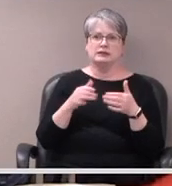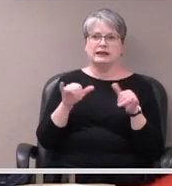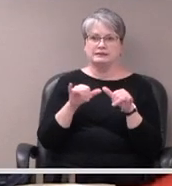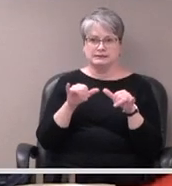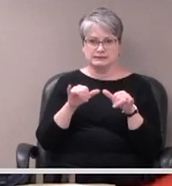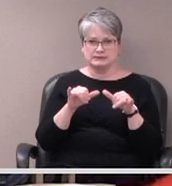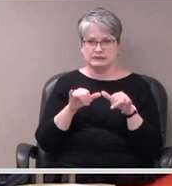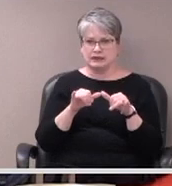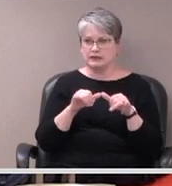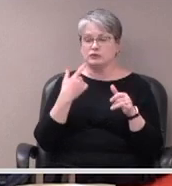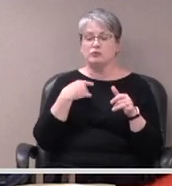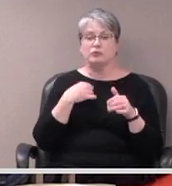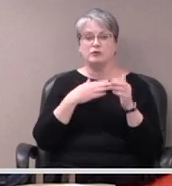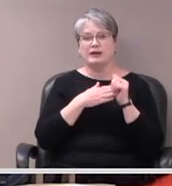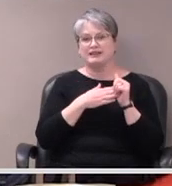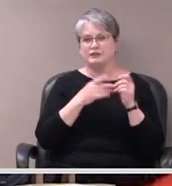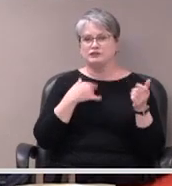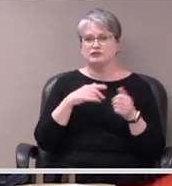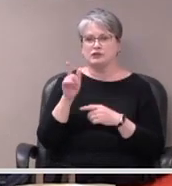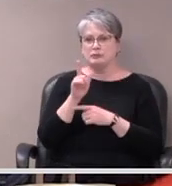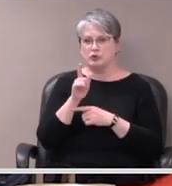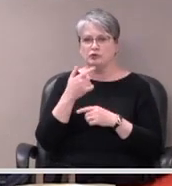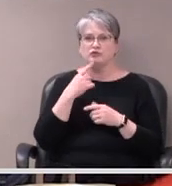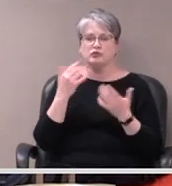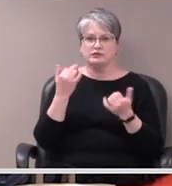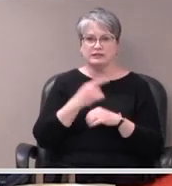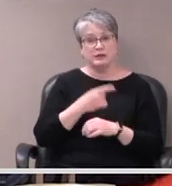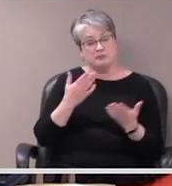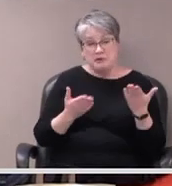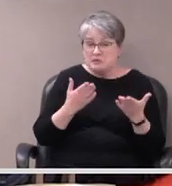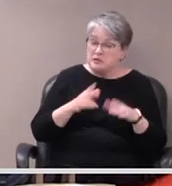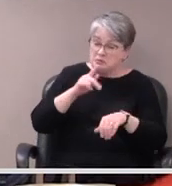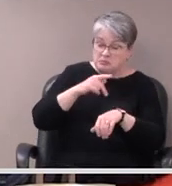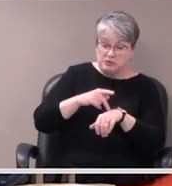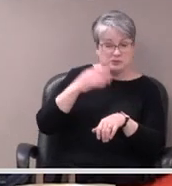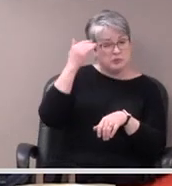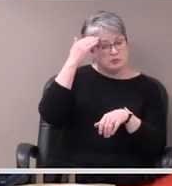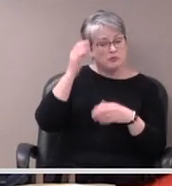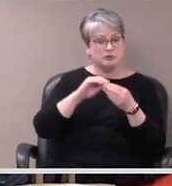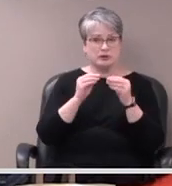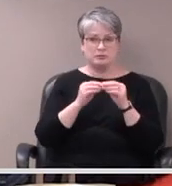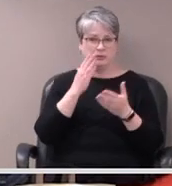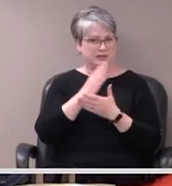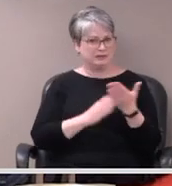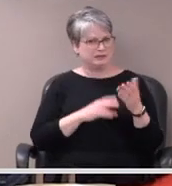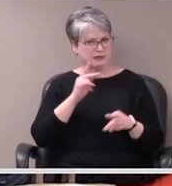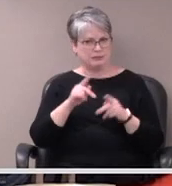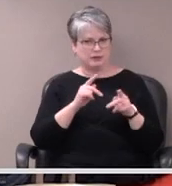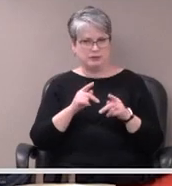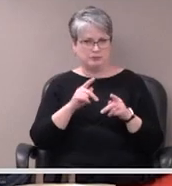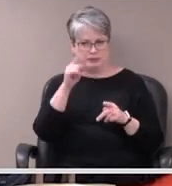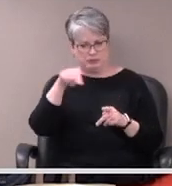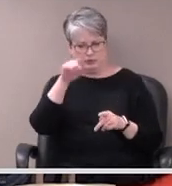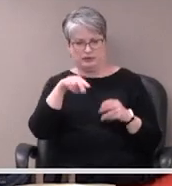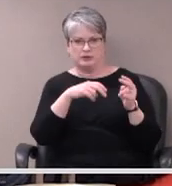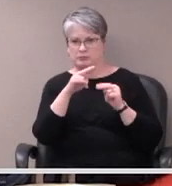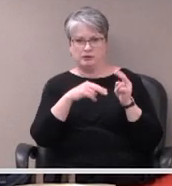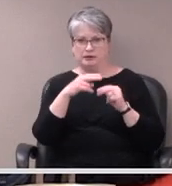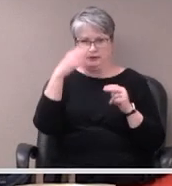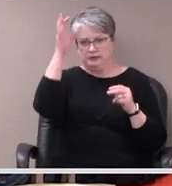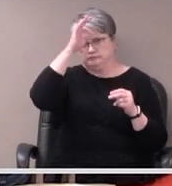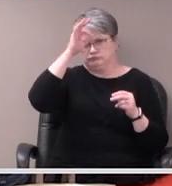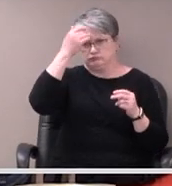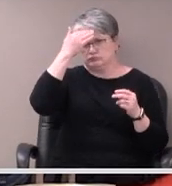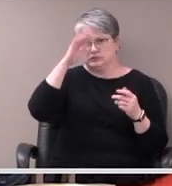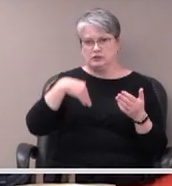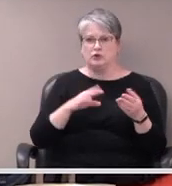at Leadership Louisville today, and maybe the principals know the numbers, but some of the people in the building don't know the number, because I talked with the